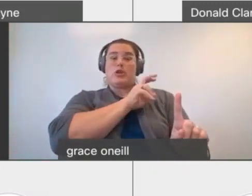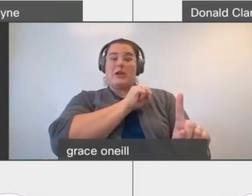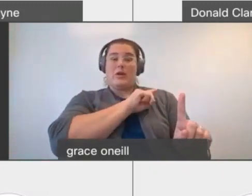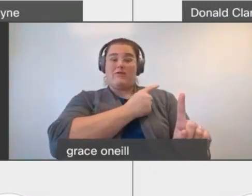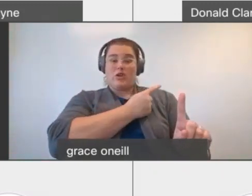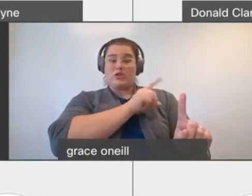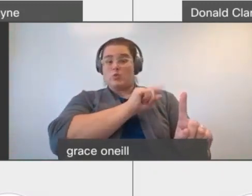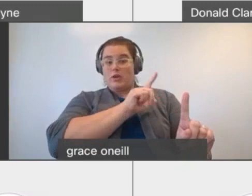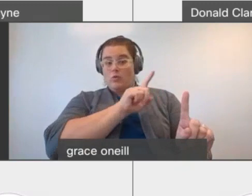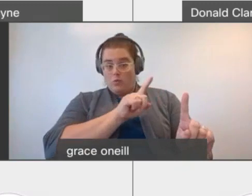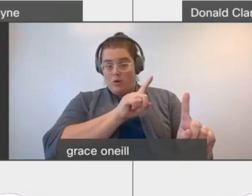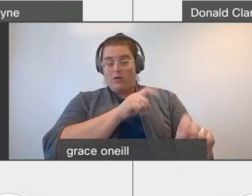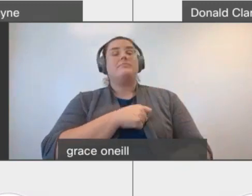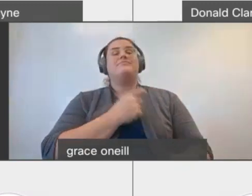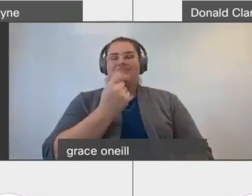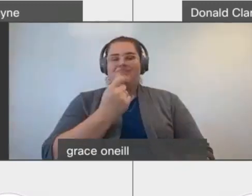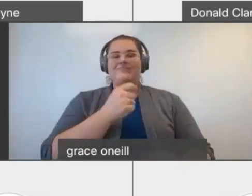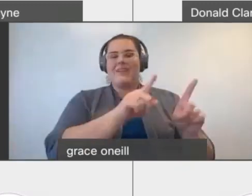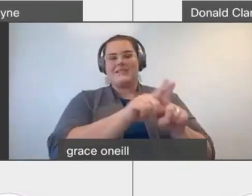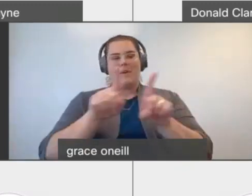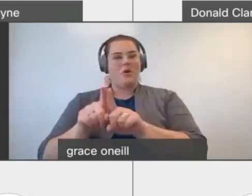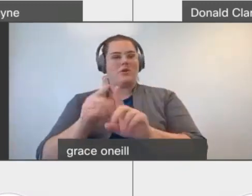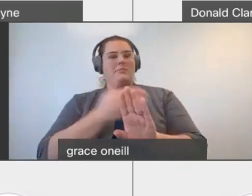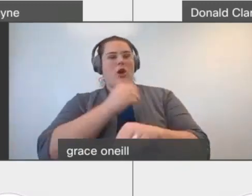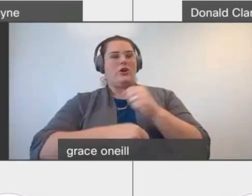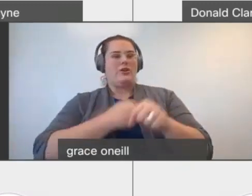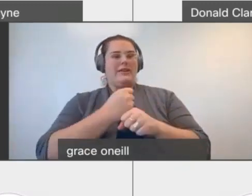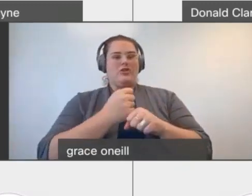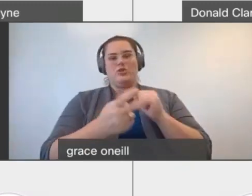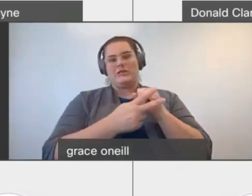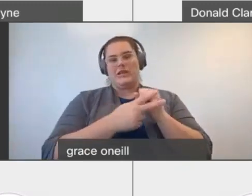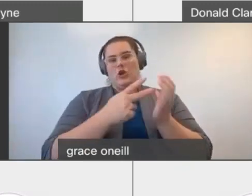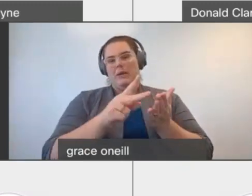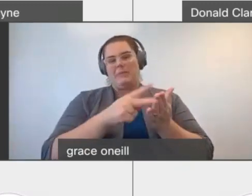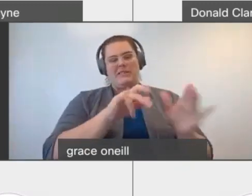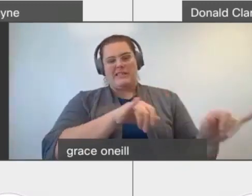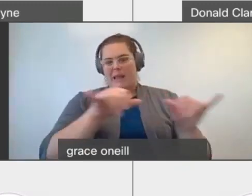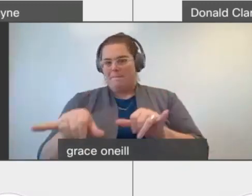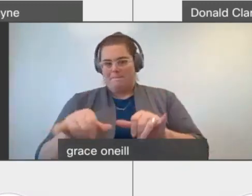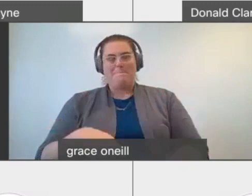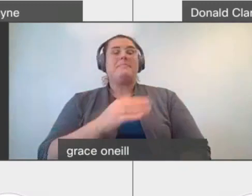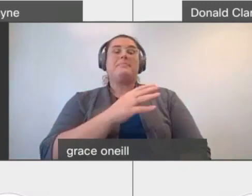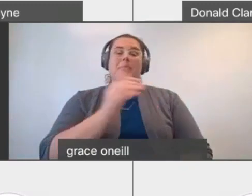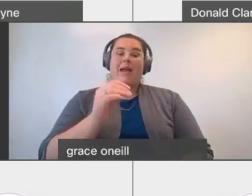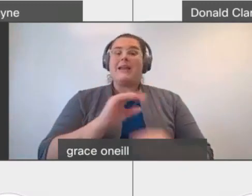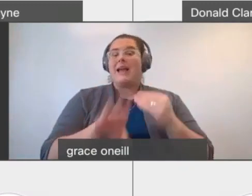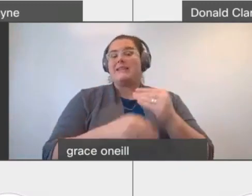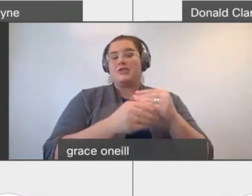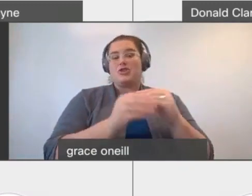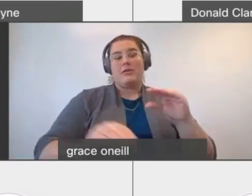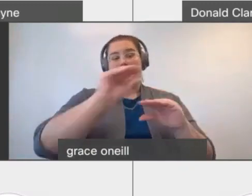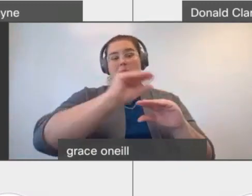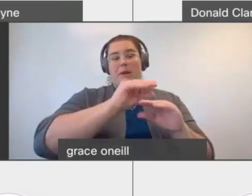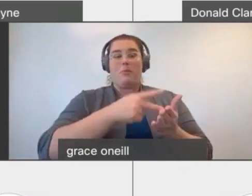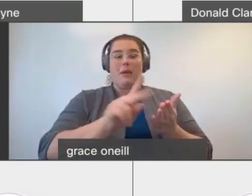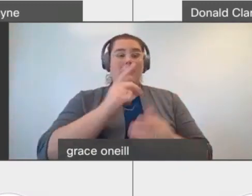as the prior year's retainer payments, and an additional supplemental payment for DSPs that will be